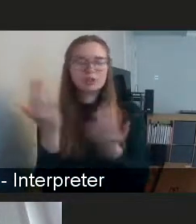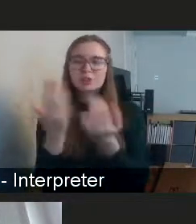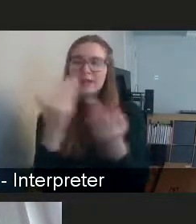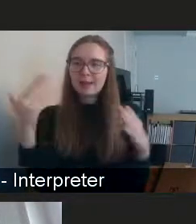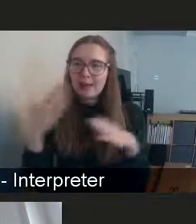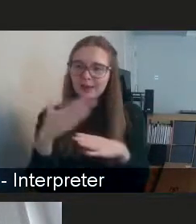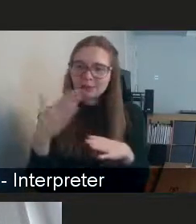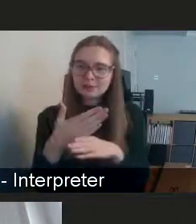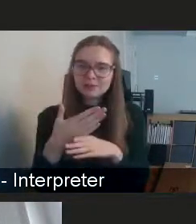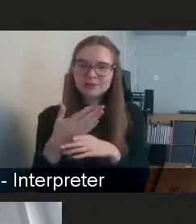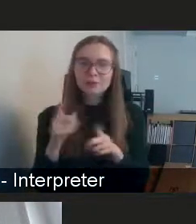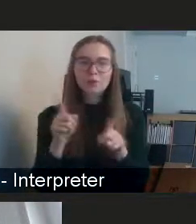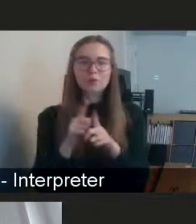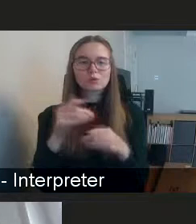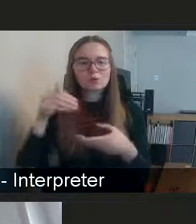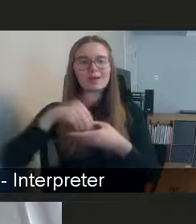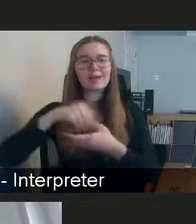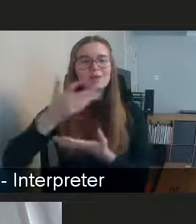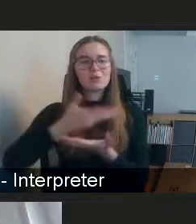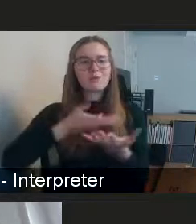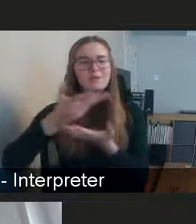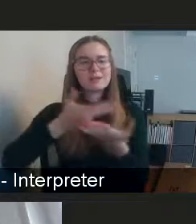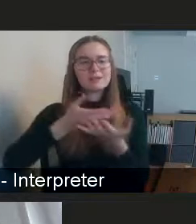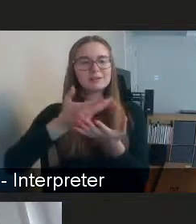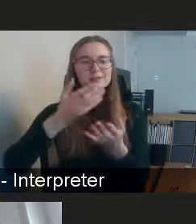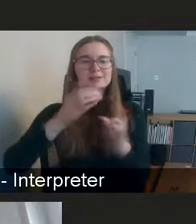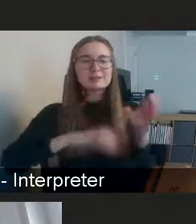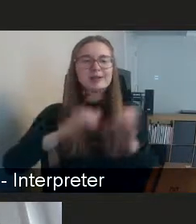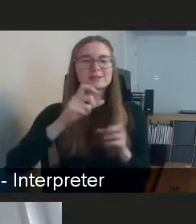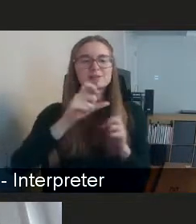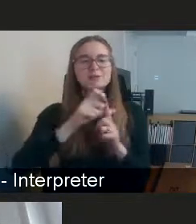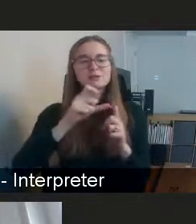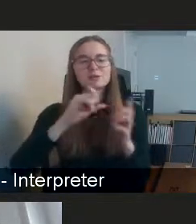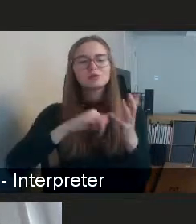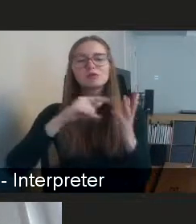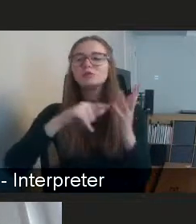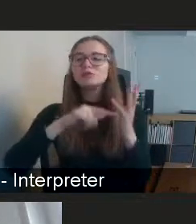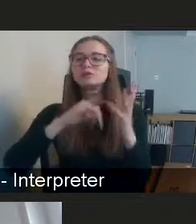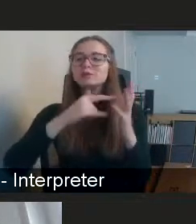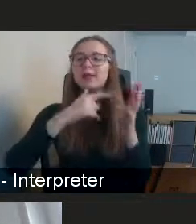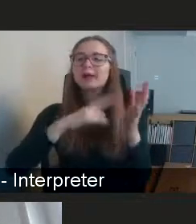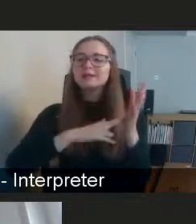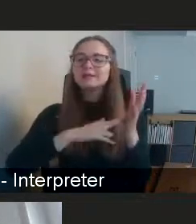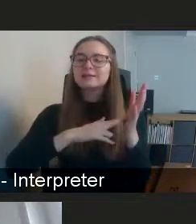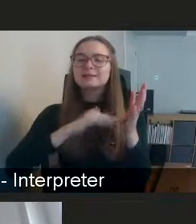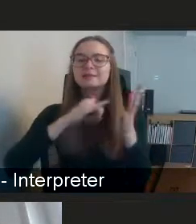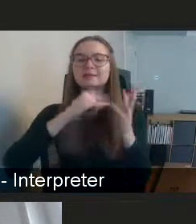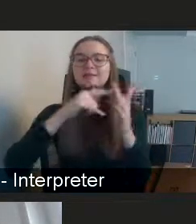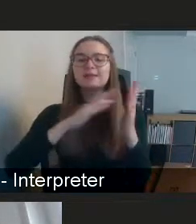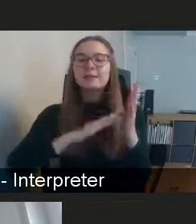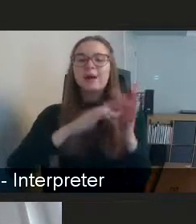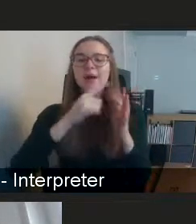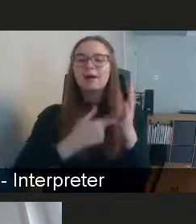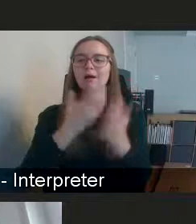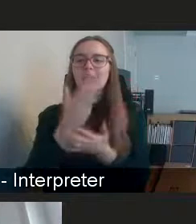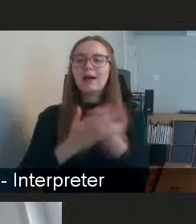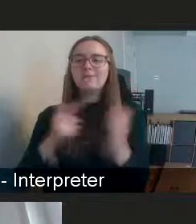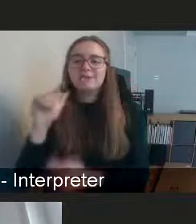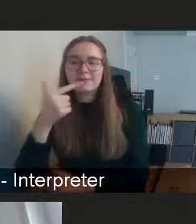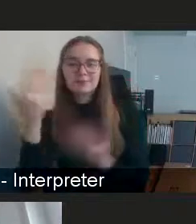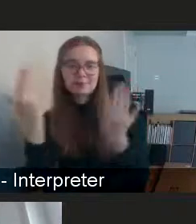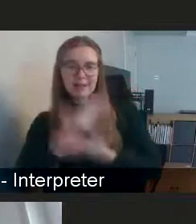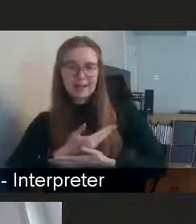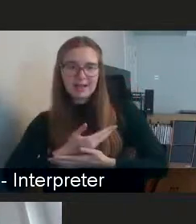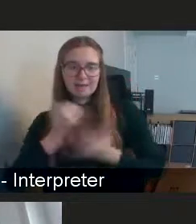in conversation with the scientist, Dr. Suzanne Simard, at 7:30 tonight. And the festival runs on until